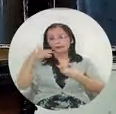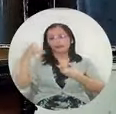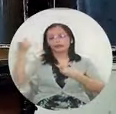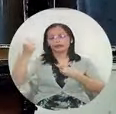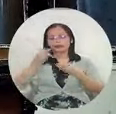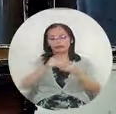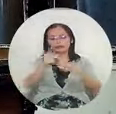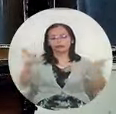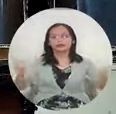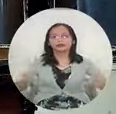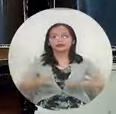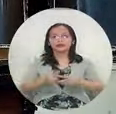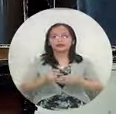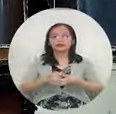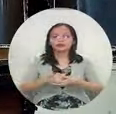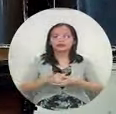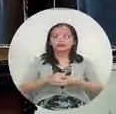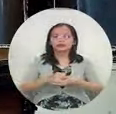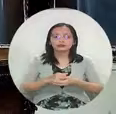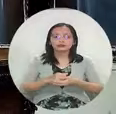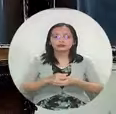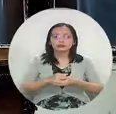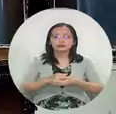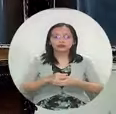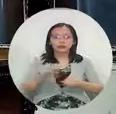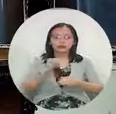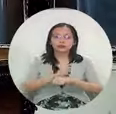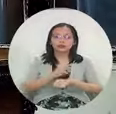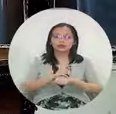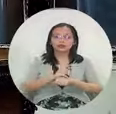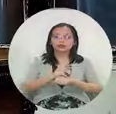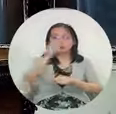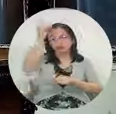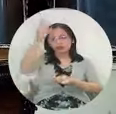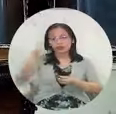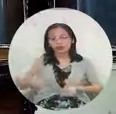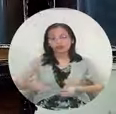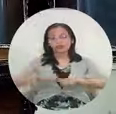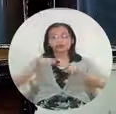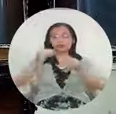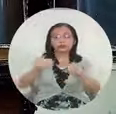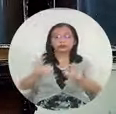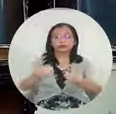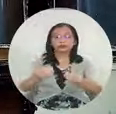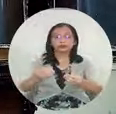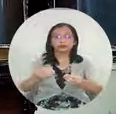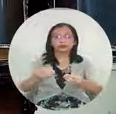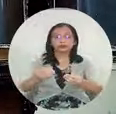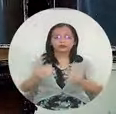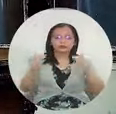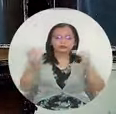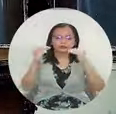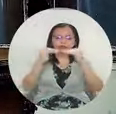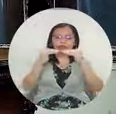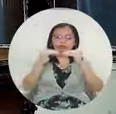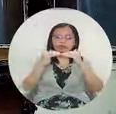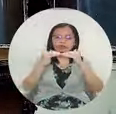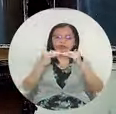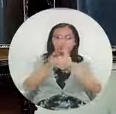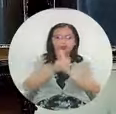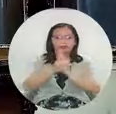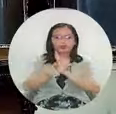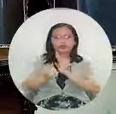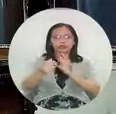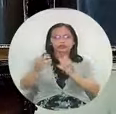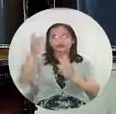The area of ministry that God will give to you. Sometimes it corresponds to the ability and the gift that God will give to